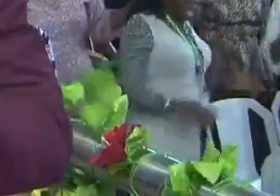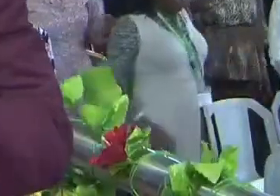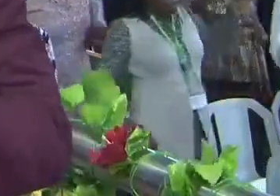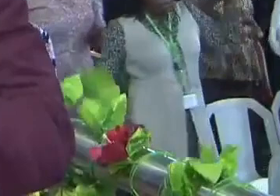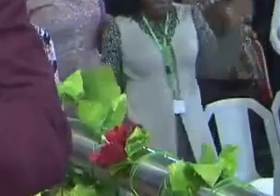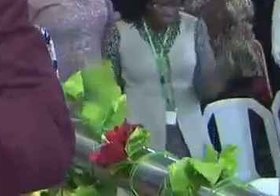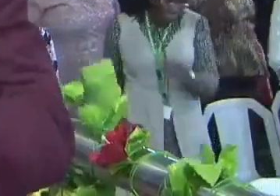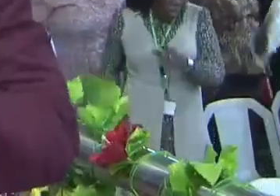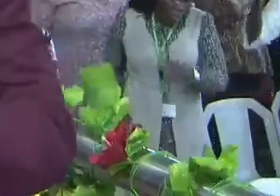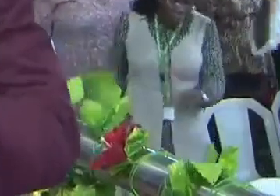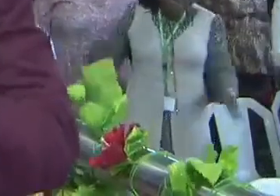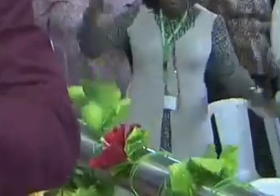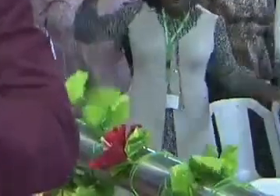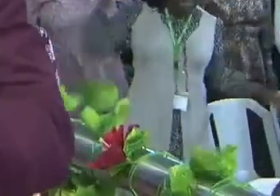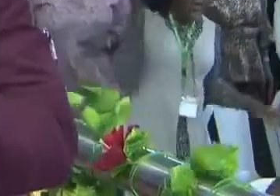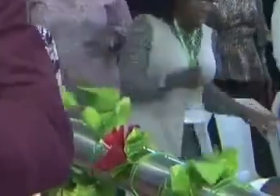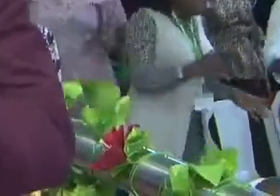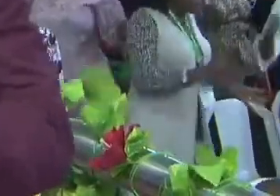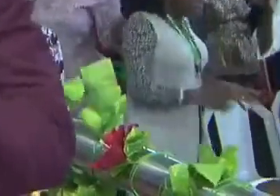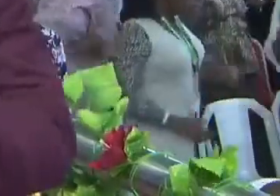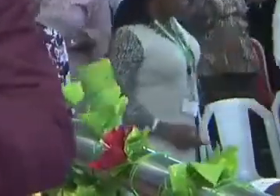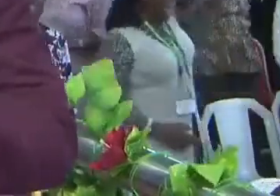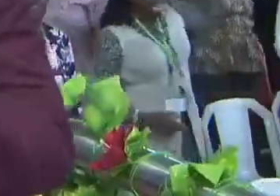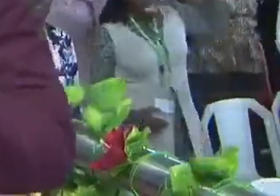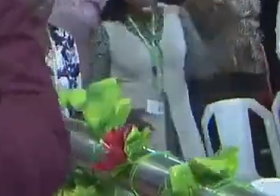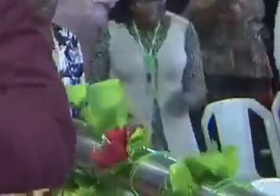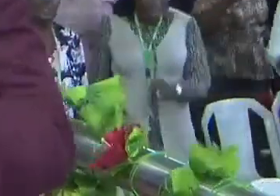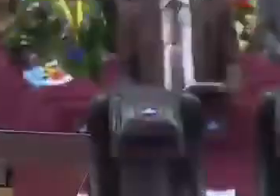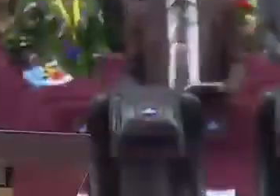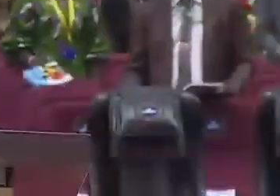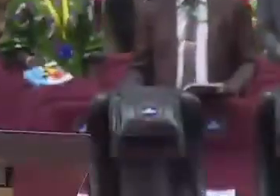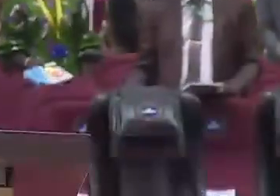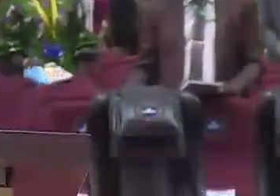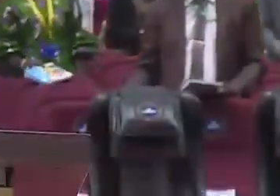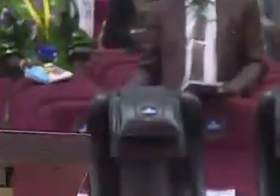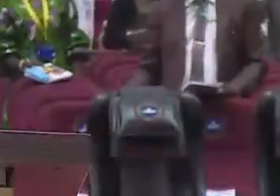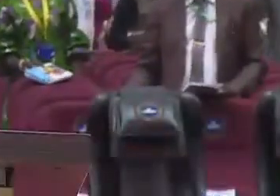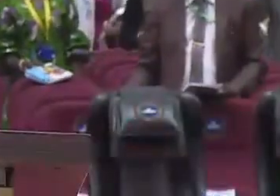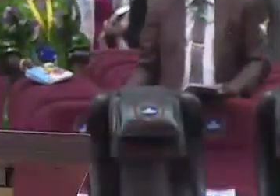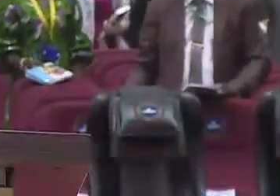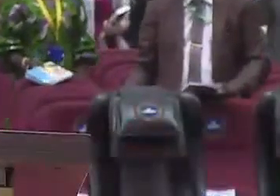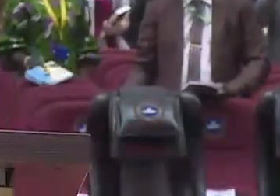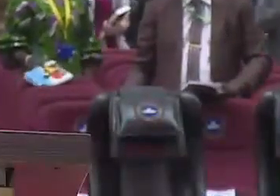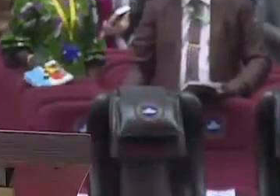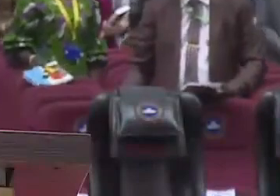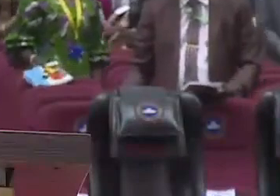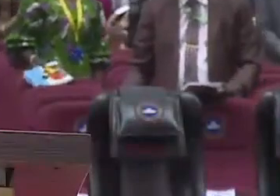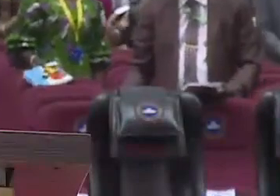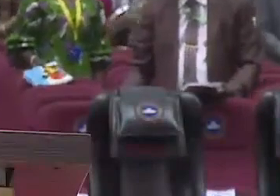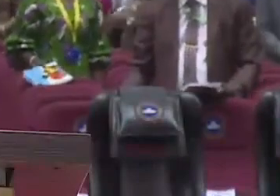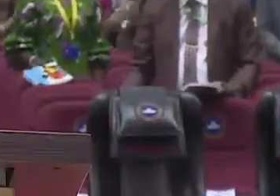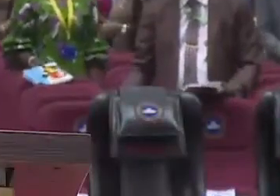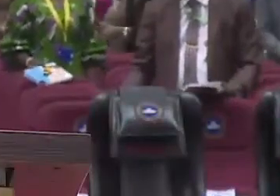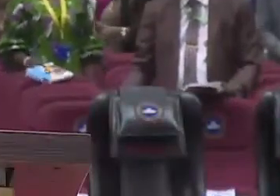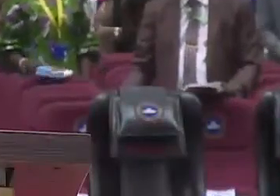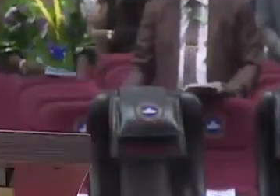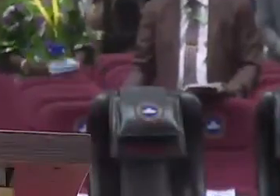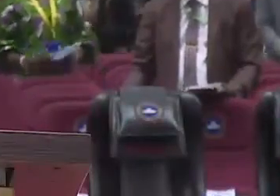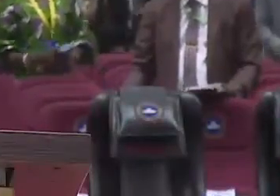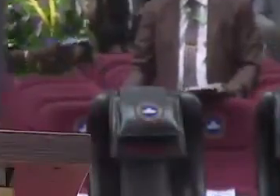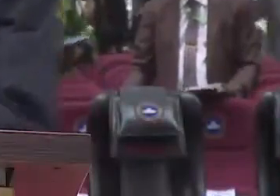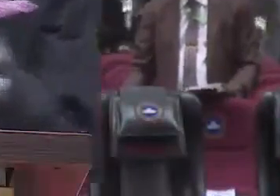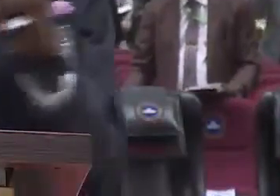affliction, every evil from the pit of hell against our nations,